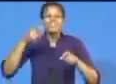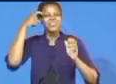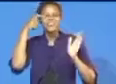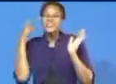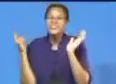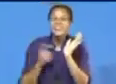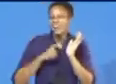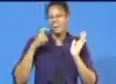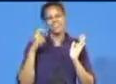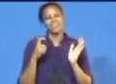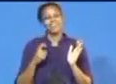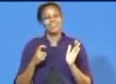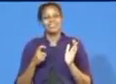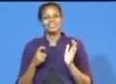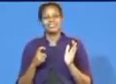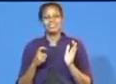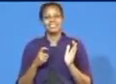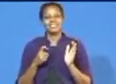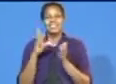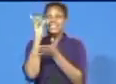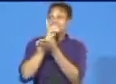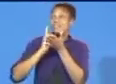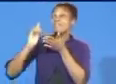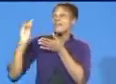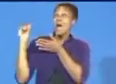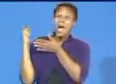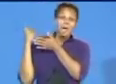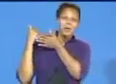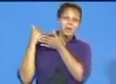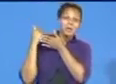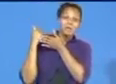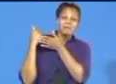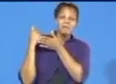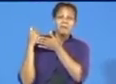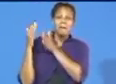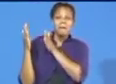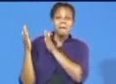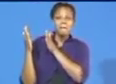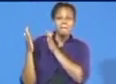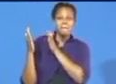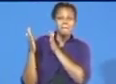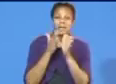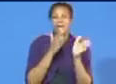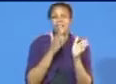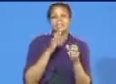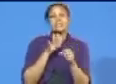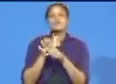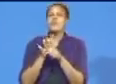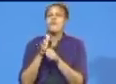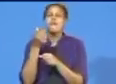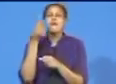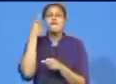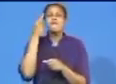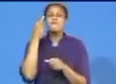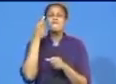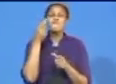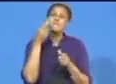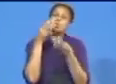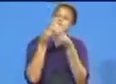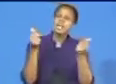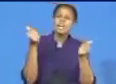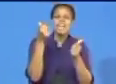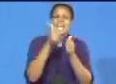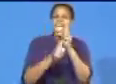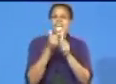recognize divine provision is enough for any challenge you have. And